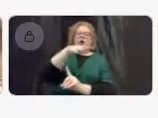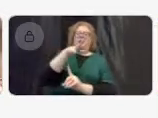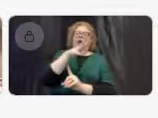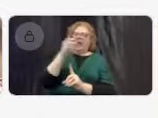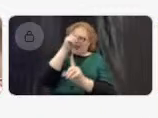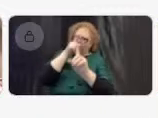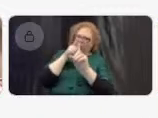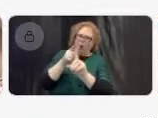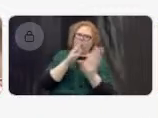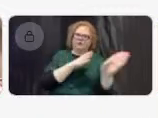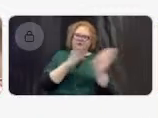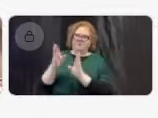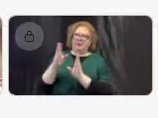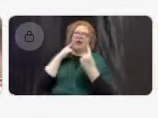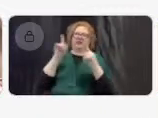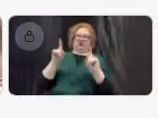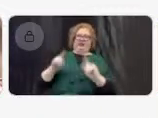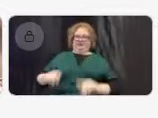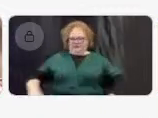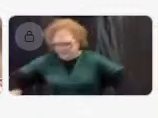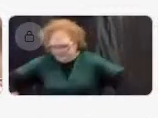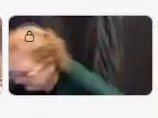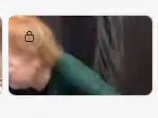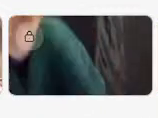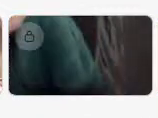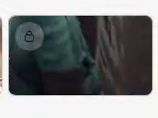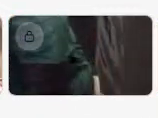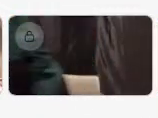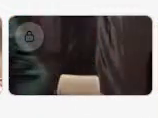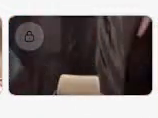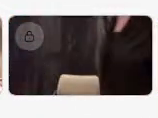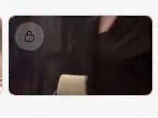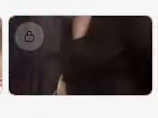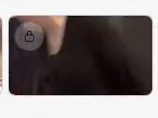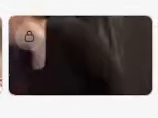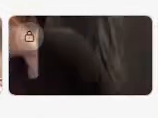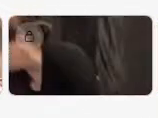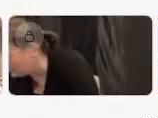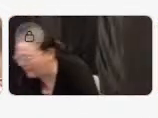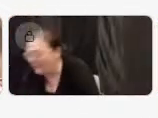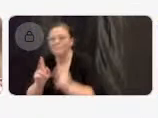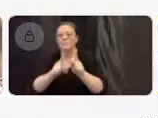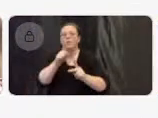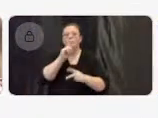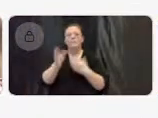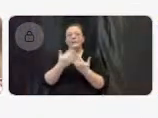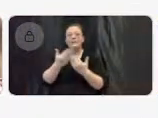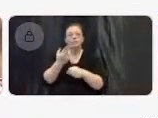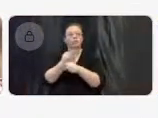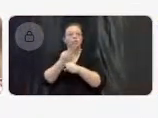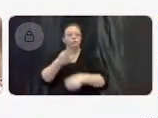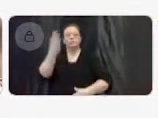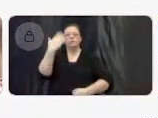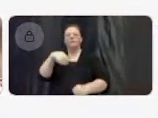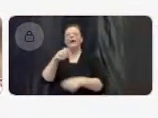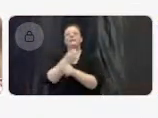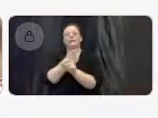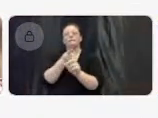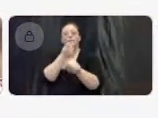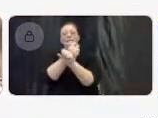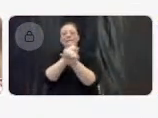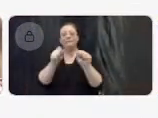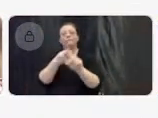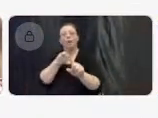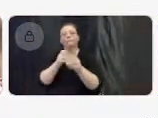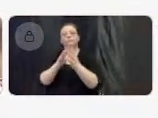Let me tell you what those goals are. They are that traffic and circulation of people and goods may be convenient, that safety from traffic